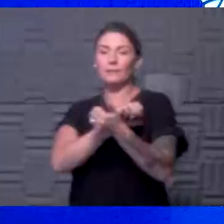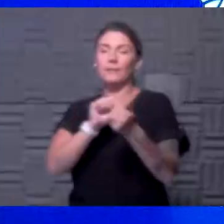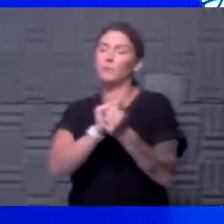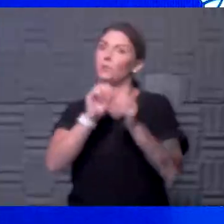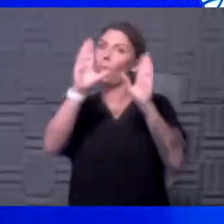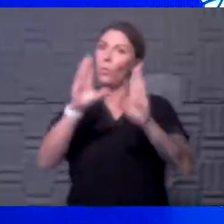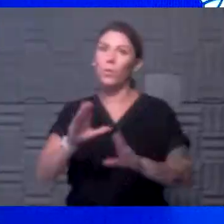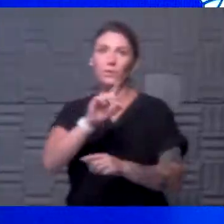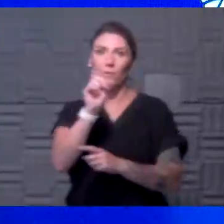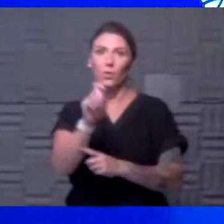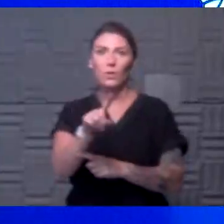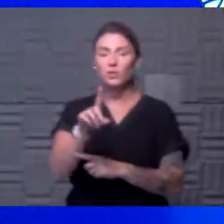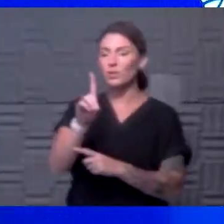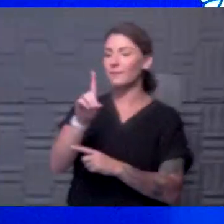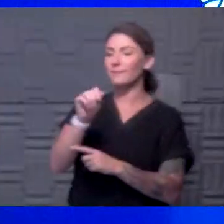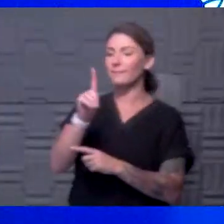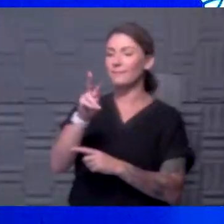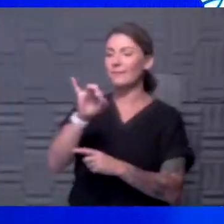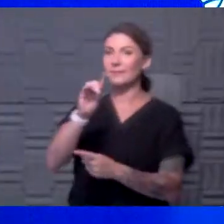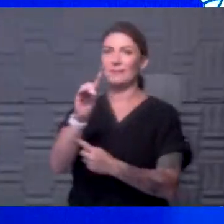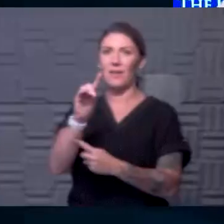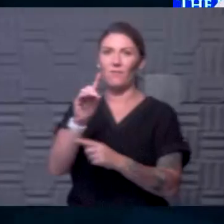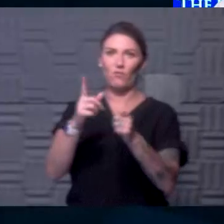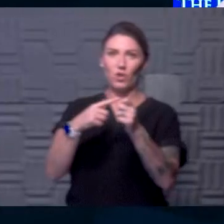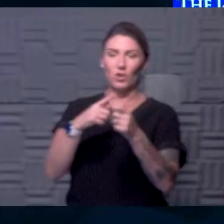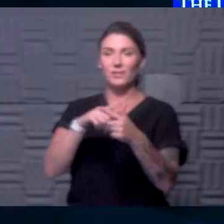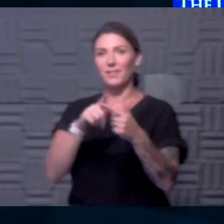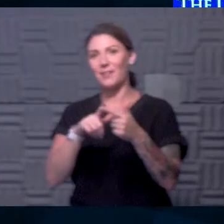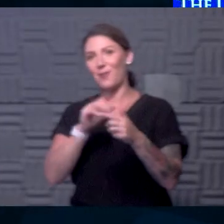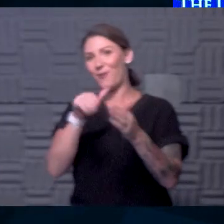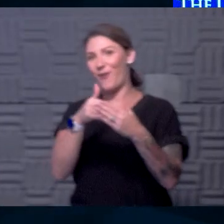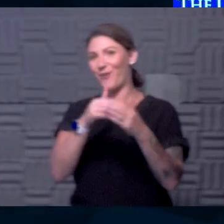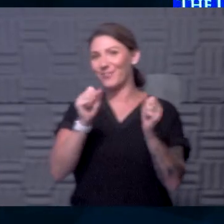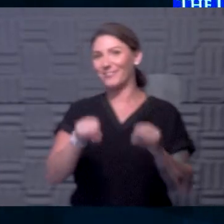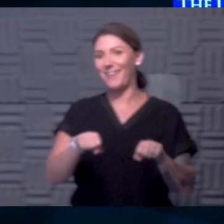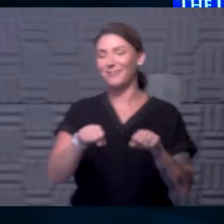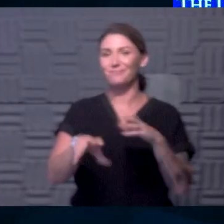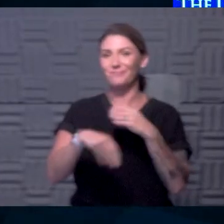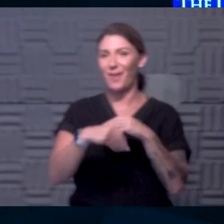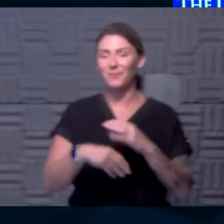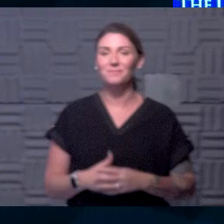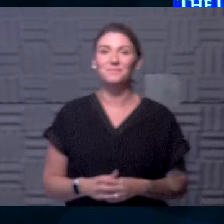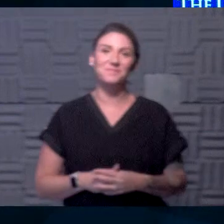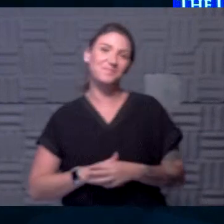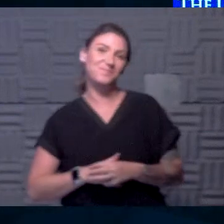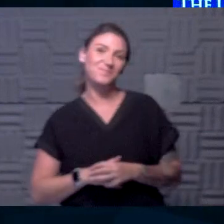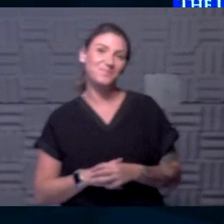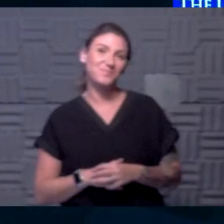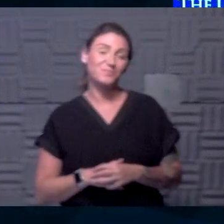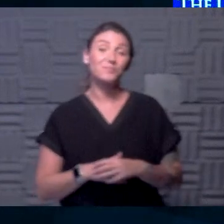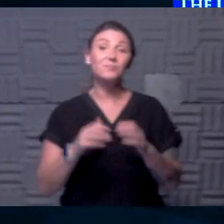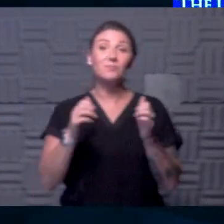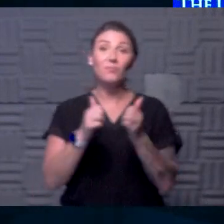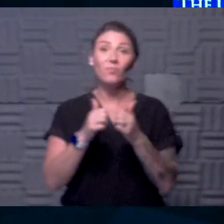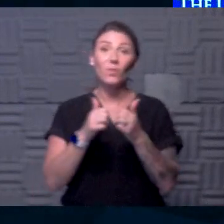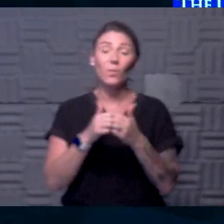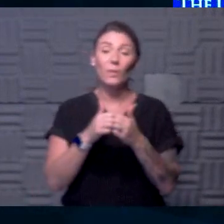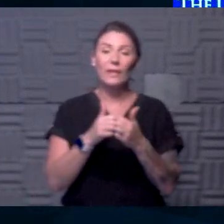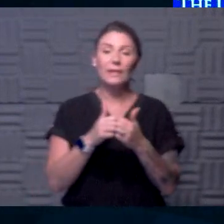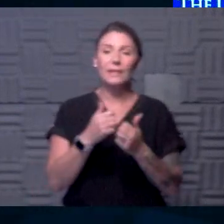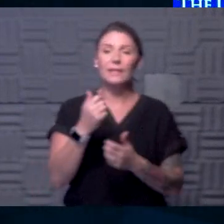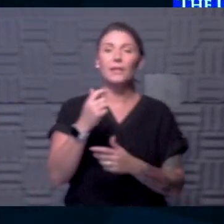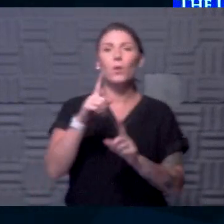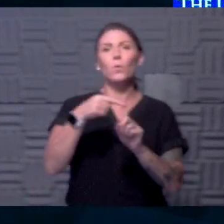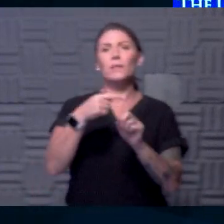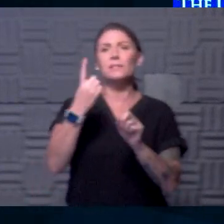questions. David, let's turn to you first, and I'm sure we'll all have something to say about this one. So, Yeah, when somebody's positive on a team,